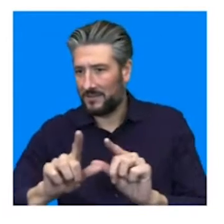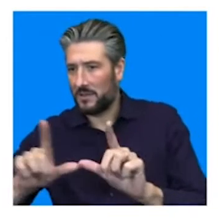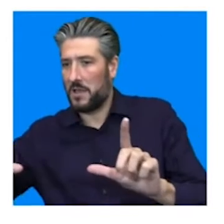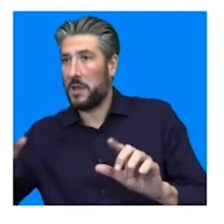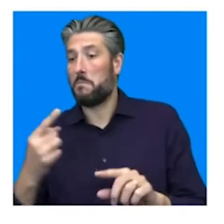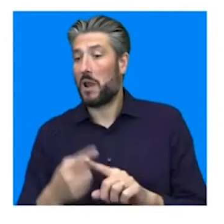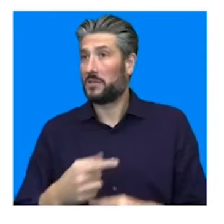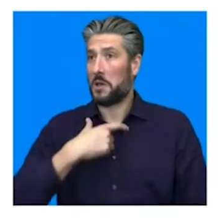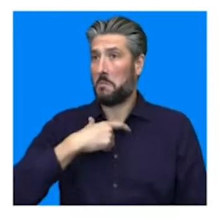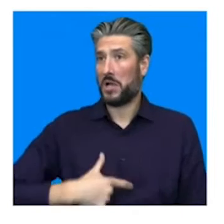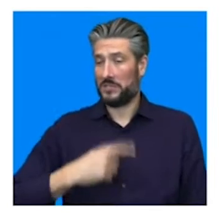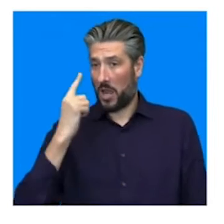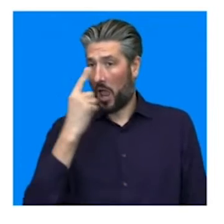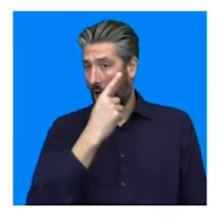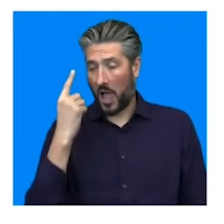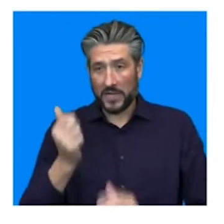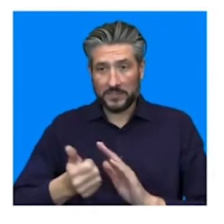making the assessment.